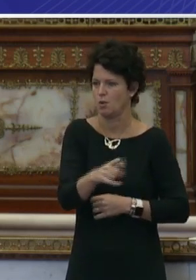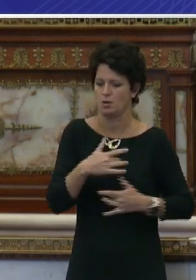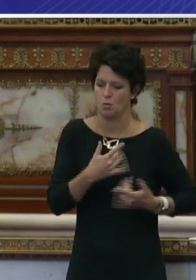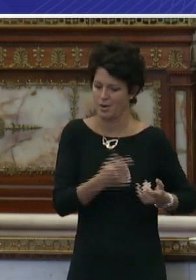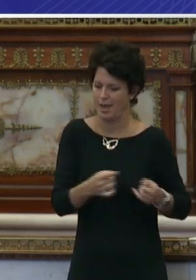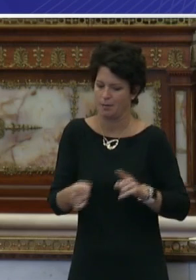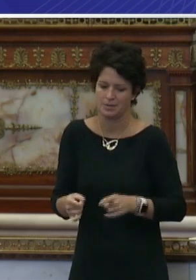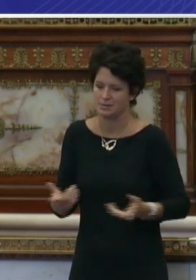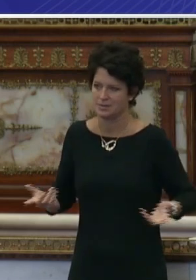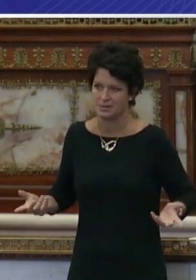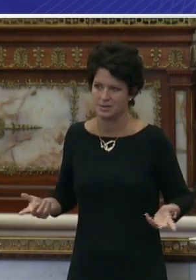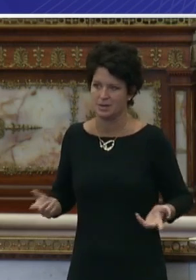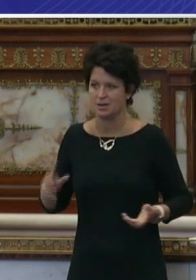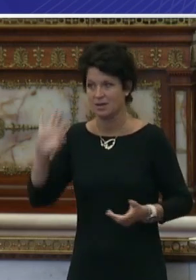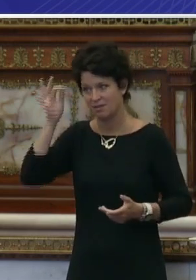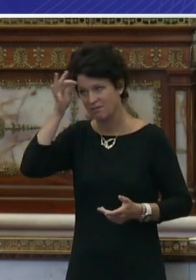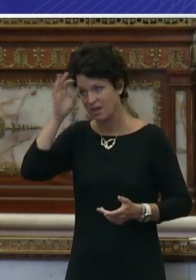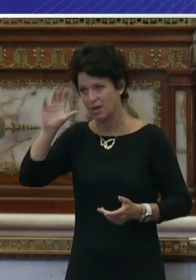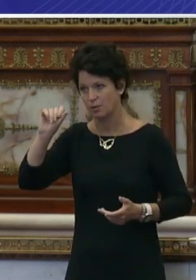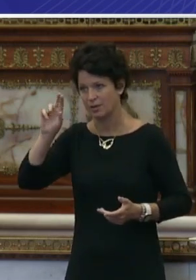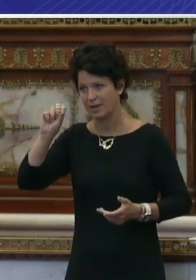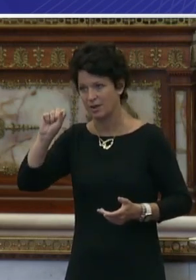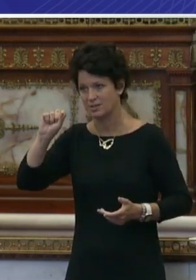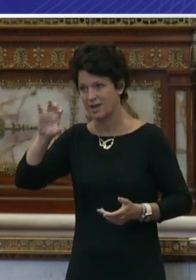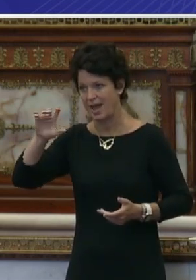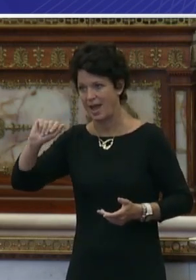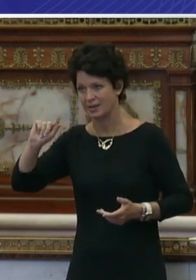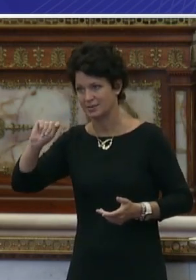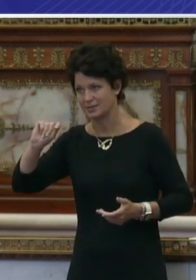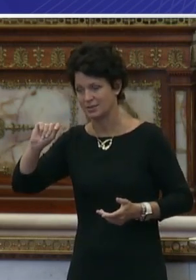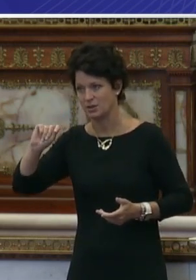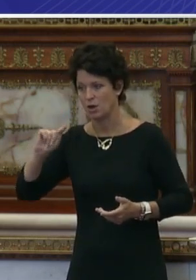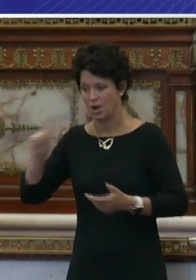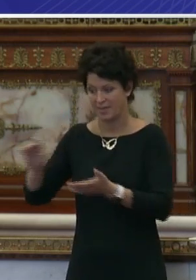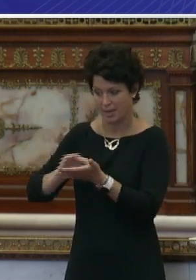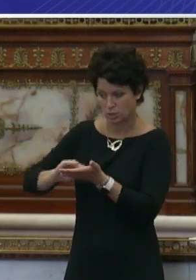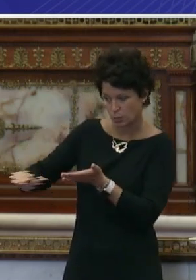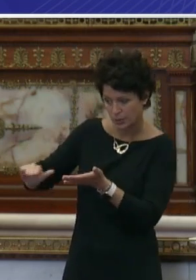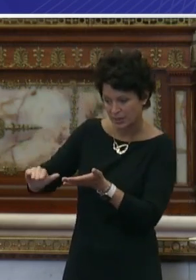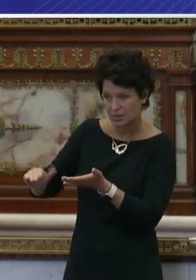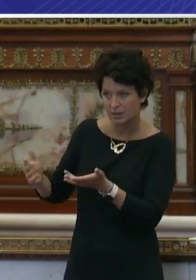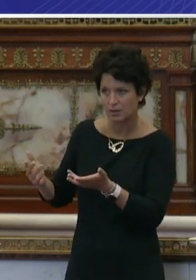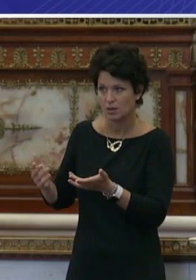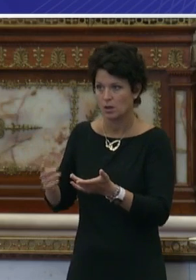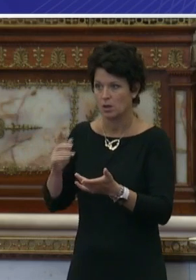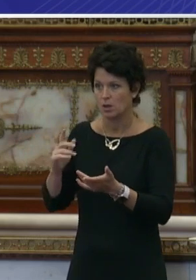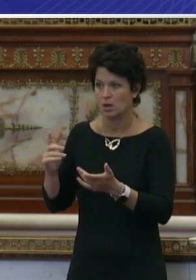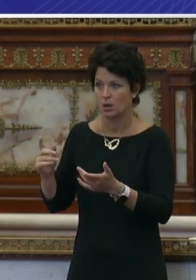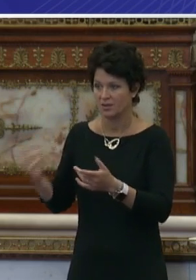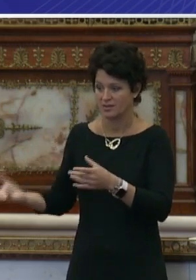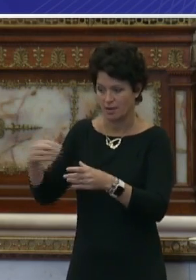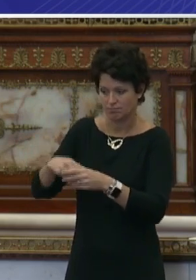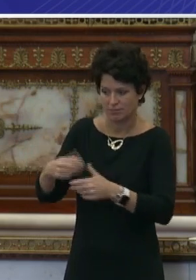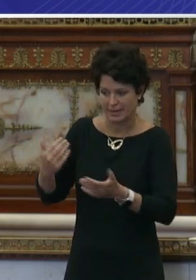Because does the Federal CARES Act, are they excluded from that, and does that put me back into